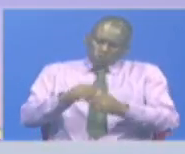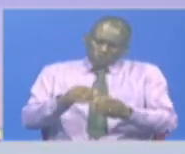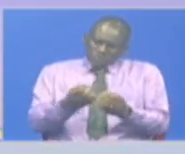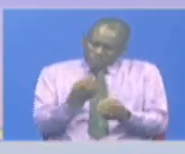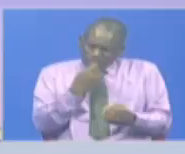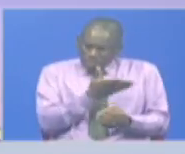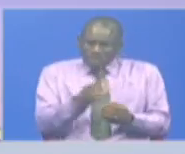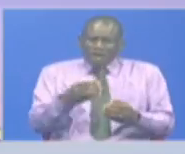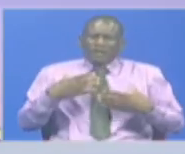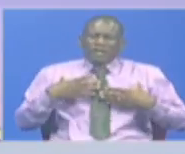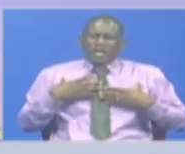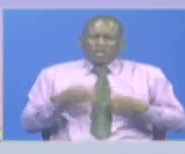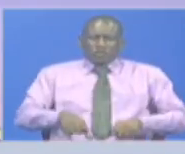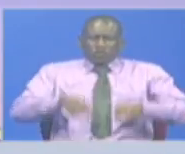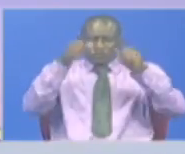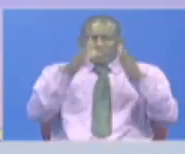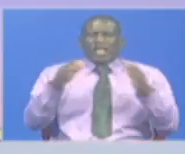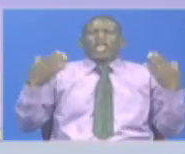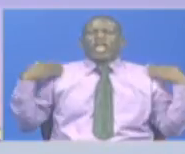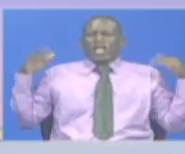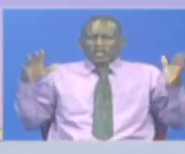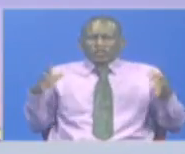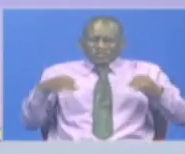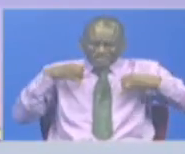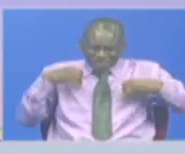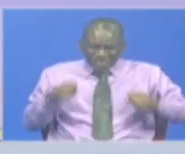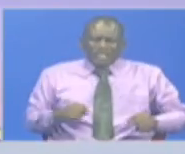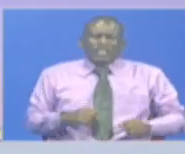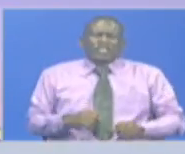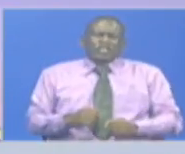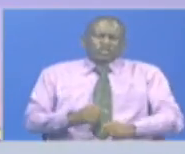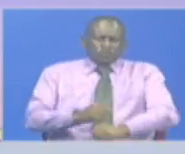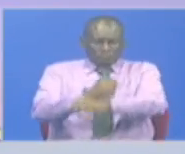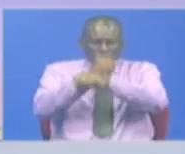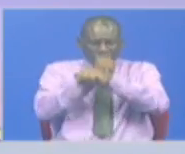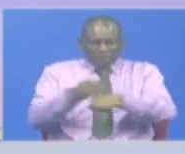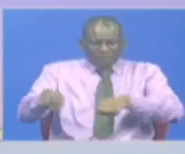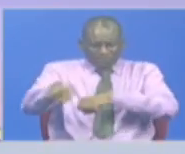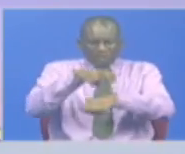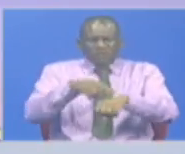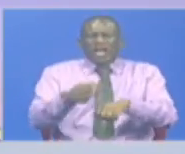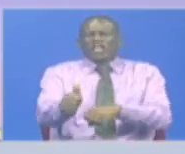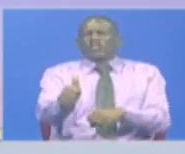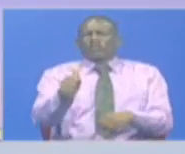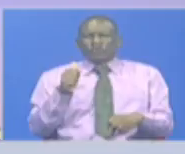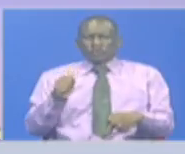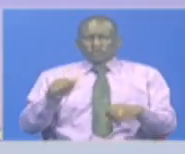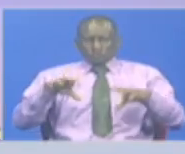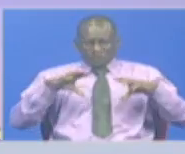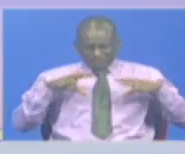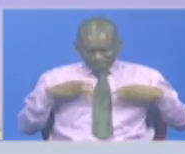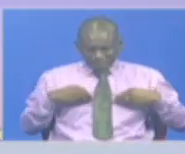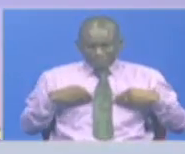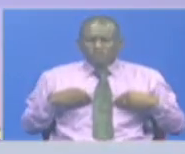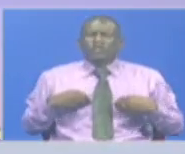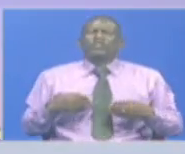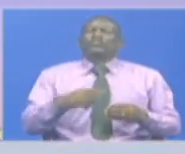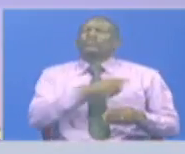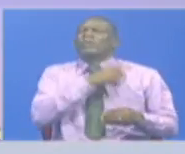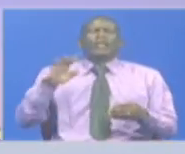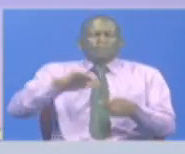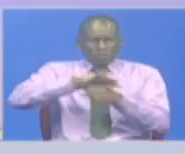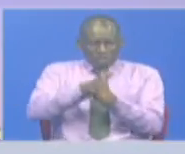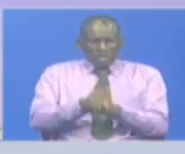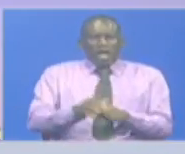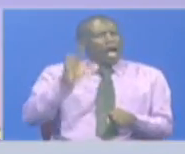stubborn angels holding the pulse of a nation and refusing to yield to a stealthy killer. Our Coast reporter